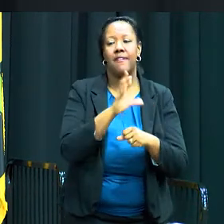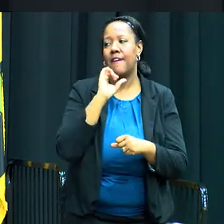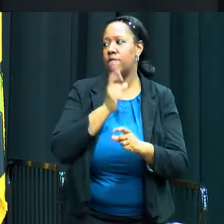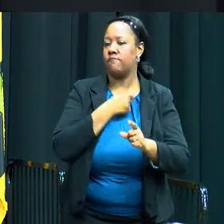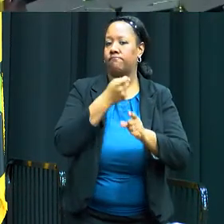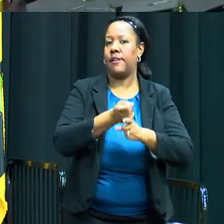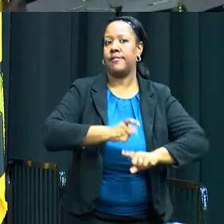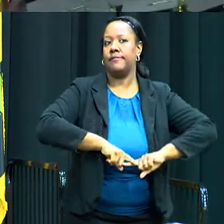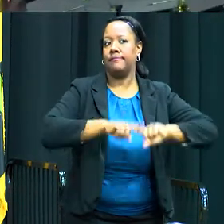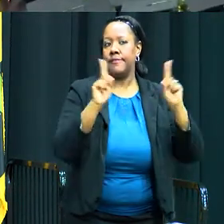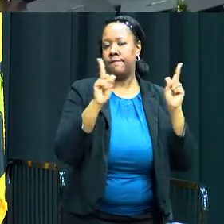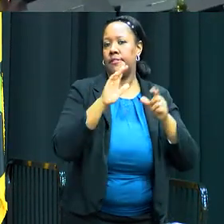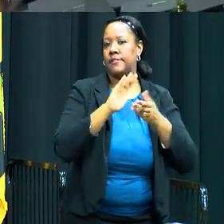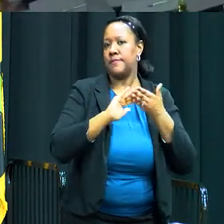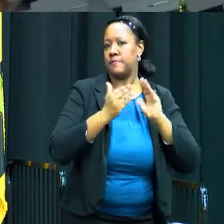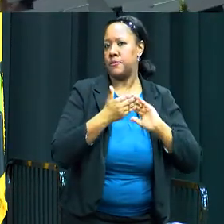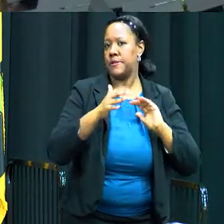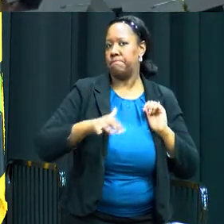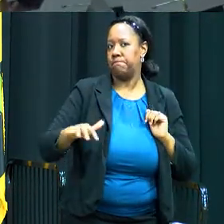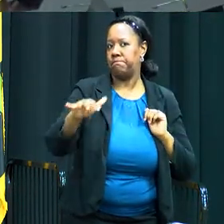community.